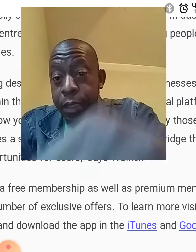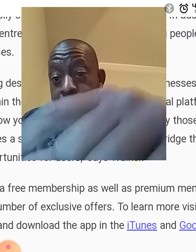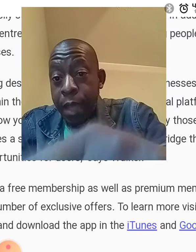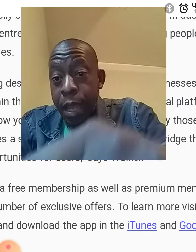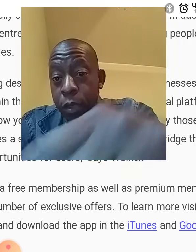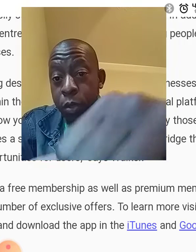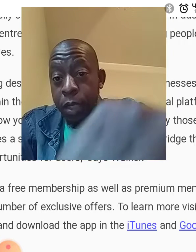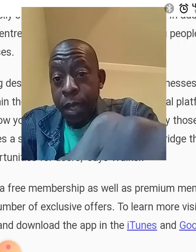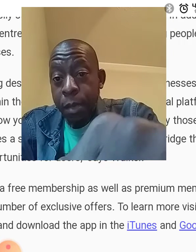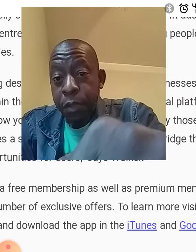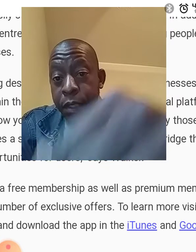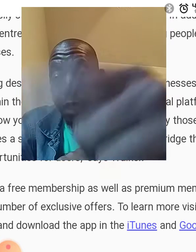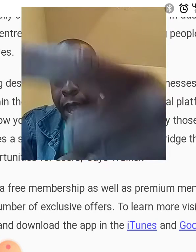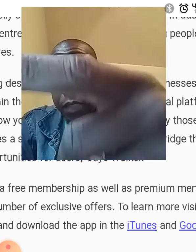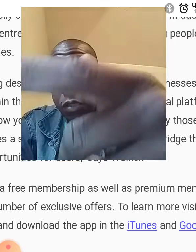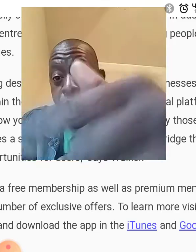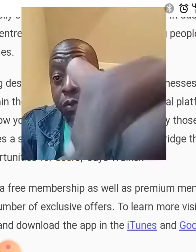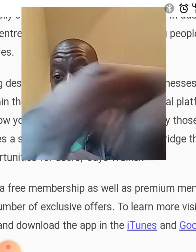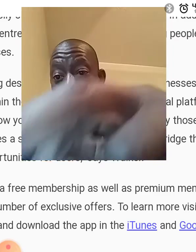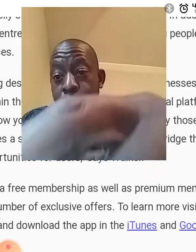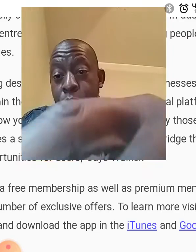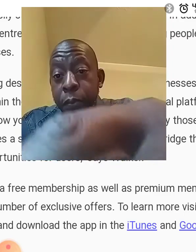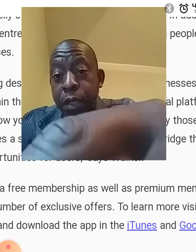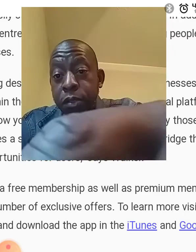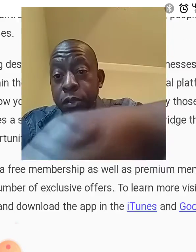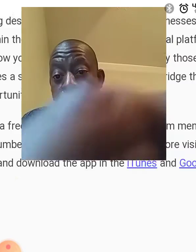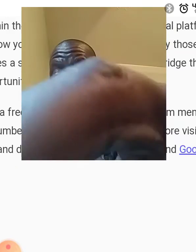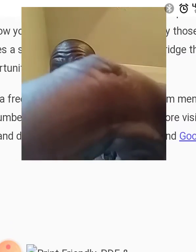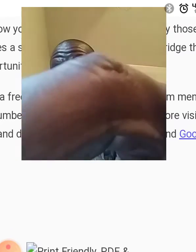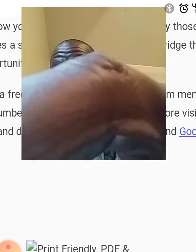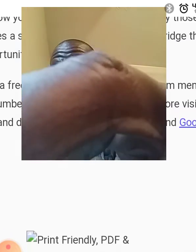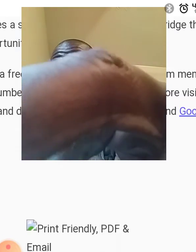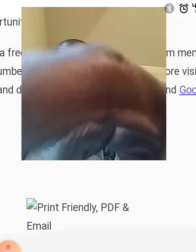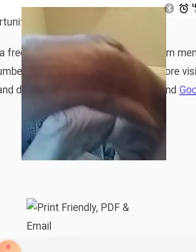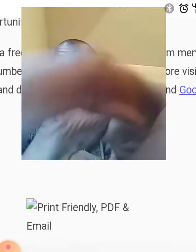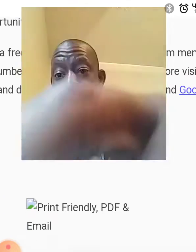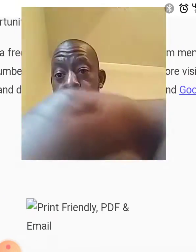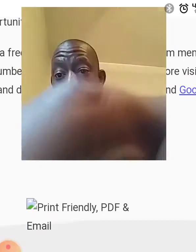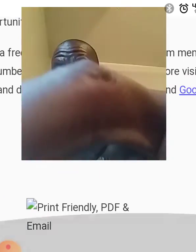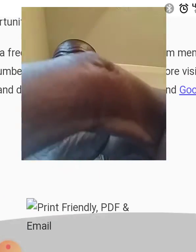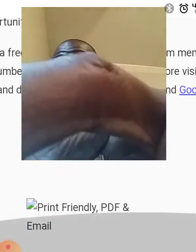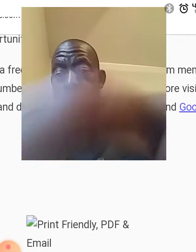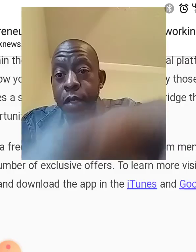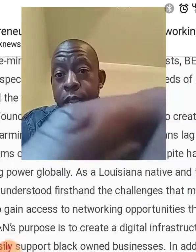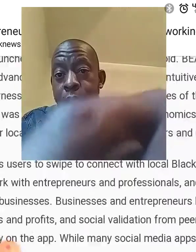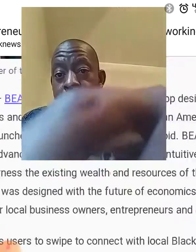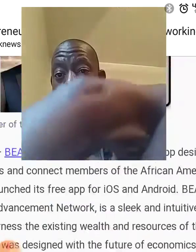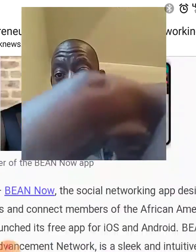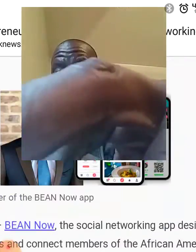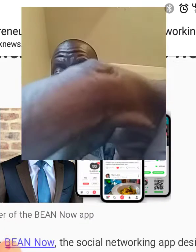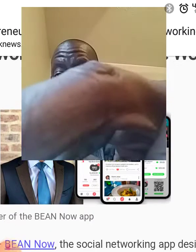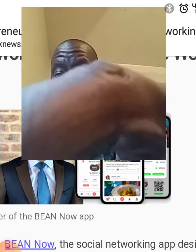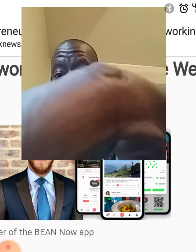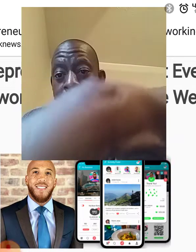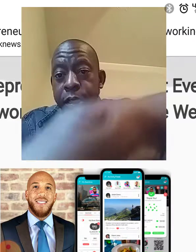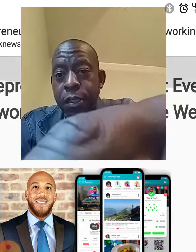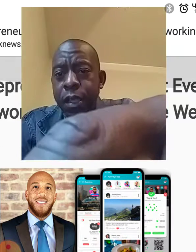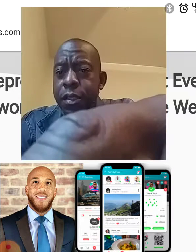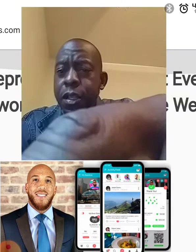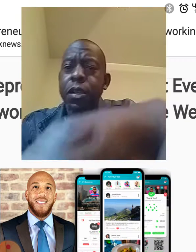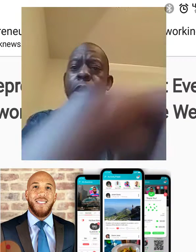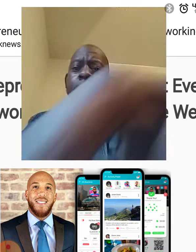www.imbean.us and download the app in the iTunes and Google Play stores, all right? Okay, so that's the end of that article. So, like